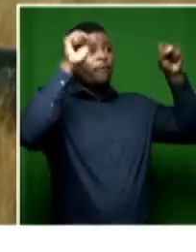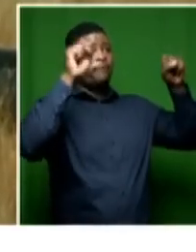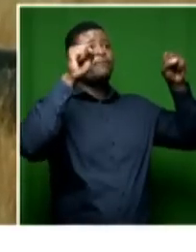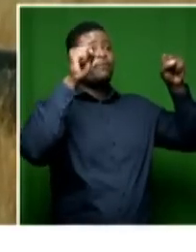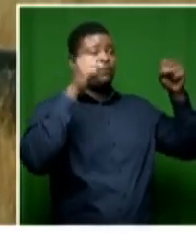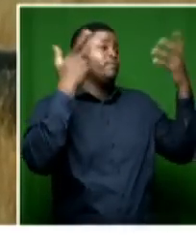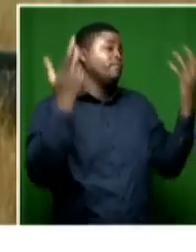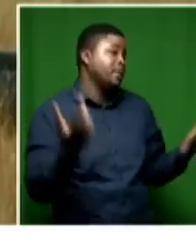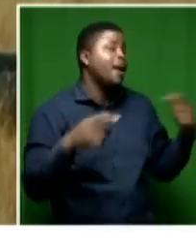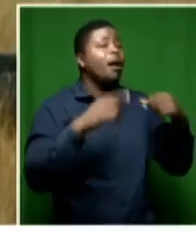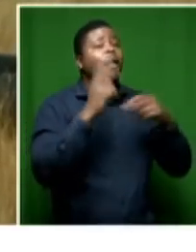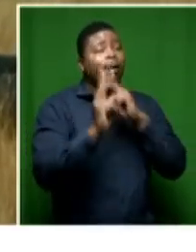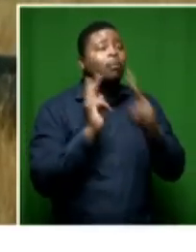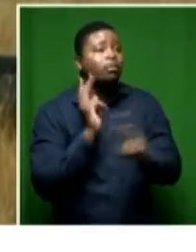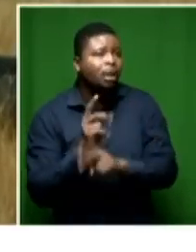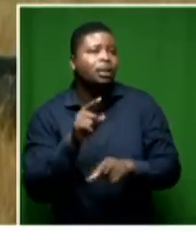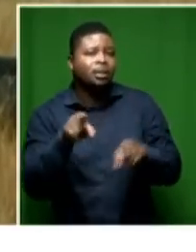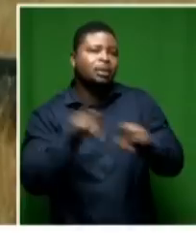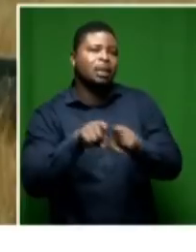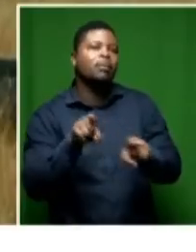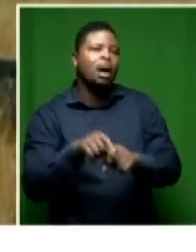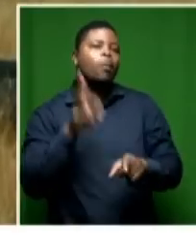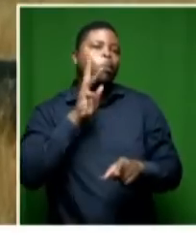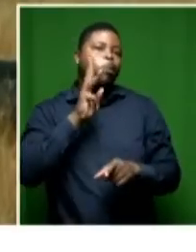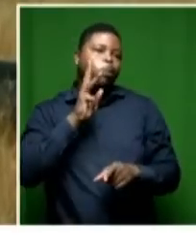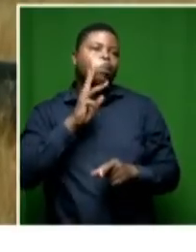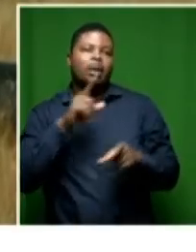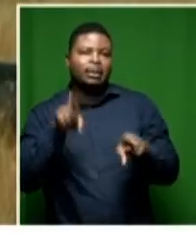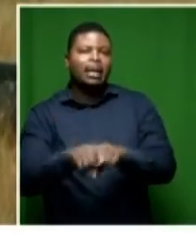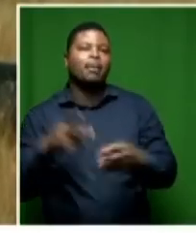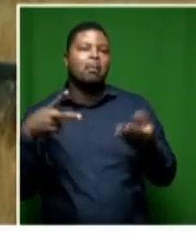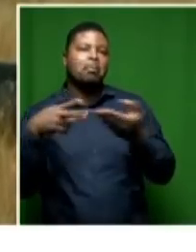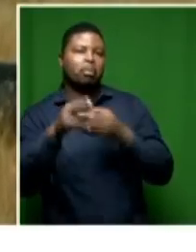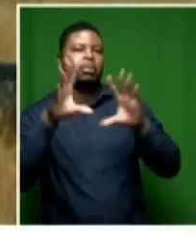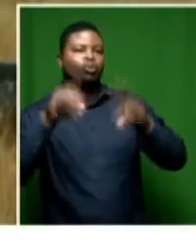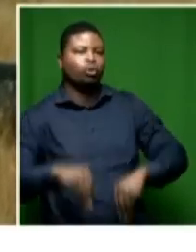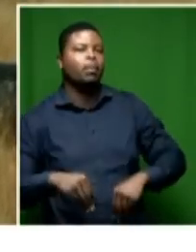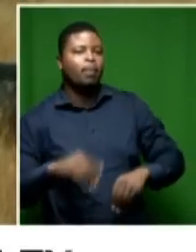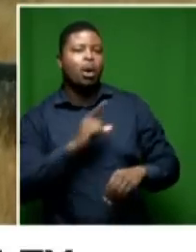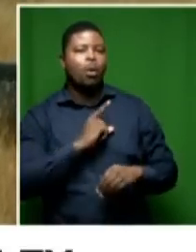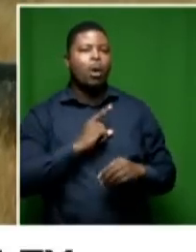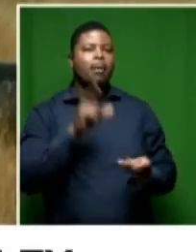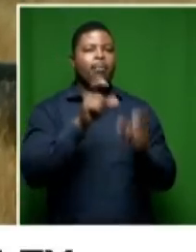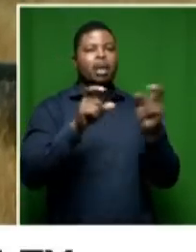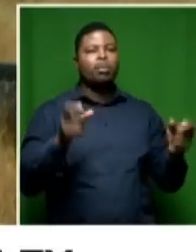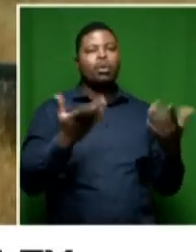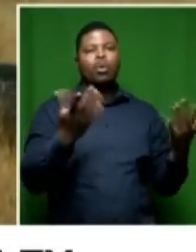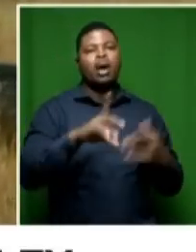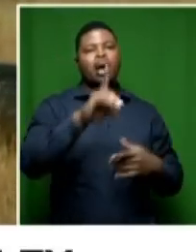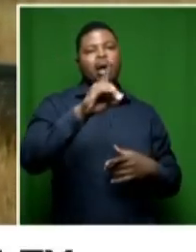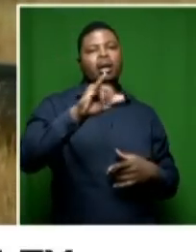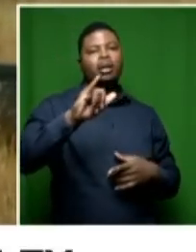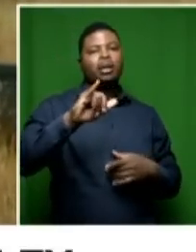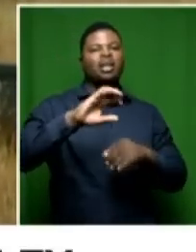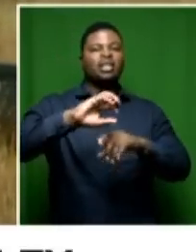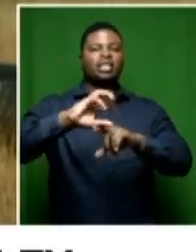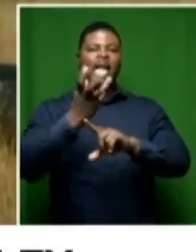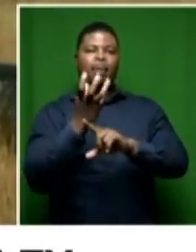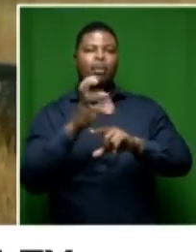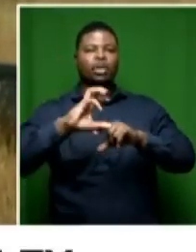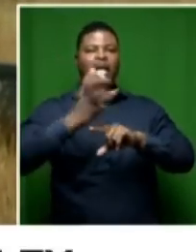water cuts being experienced here by people in the Diamond City, a city that once